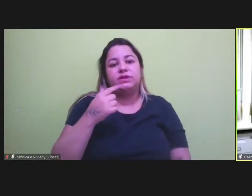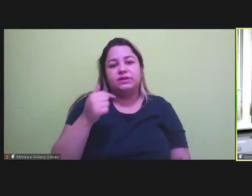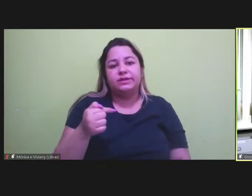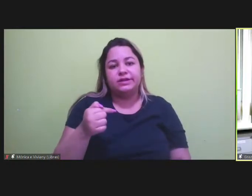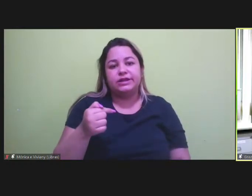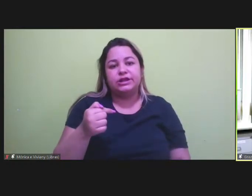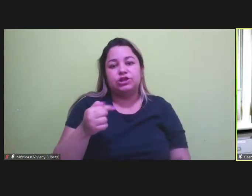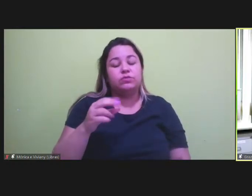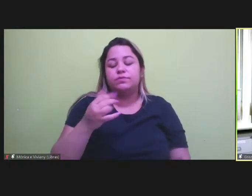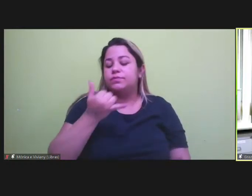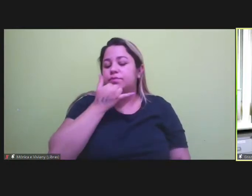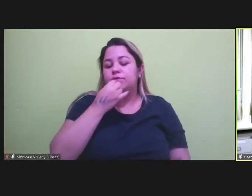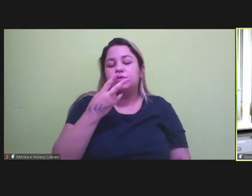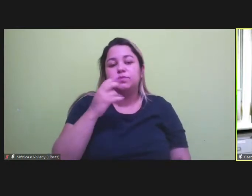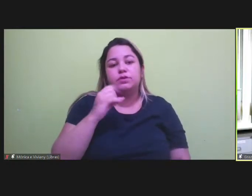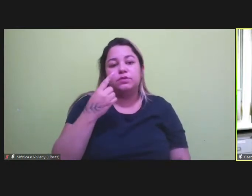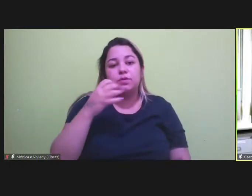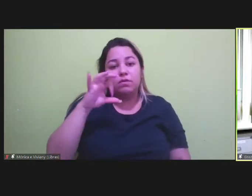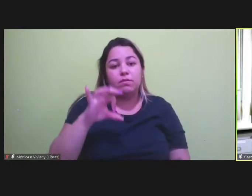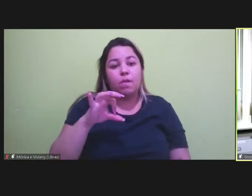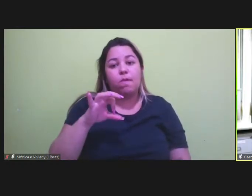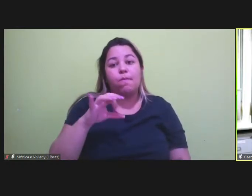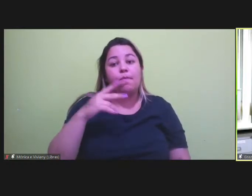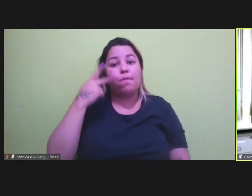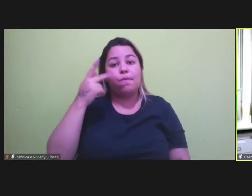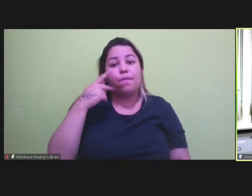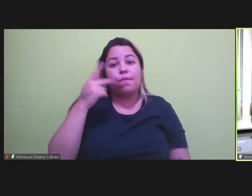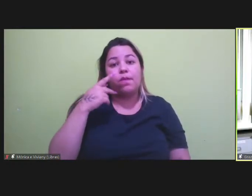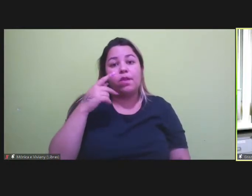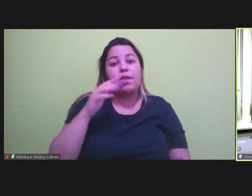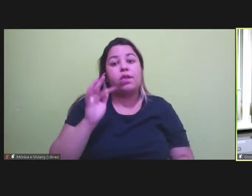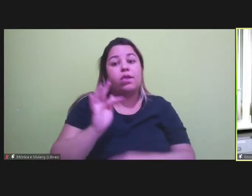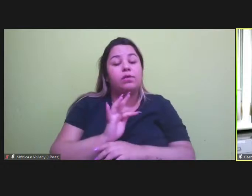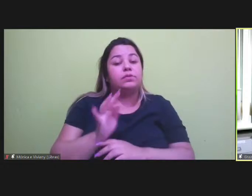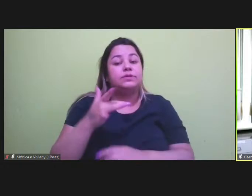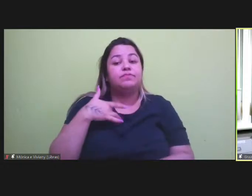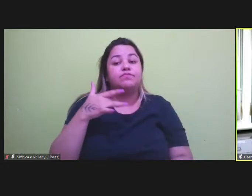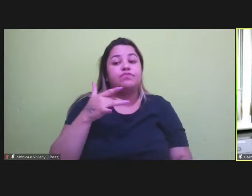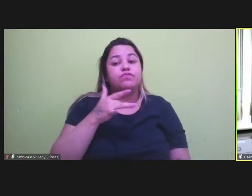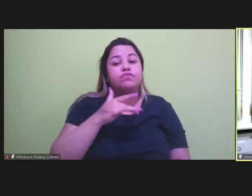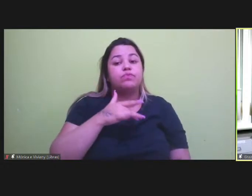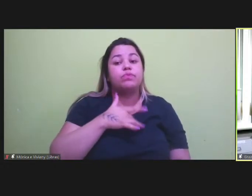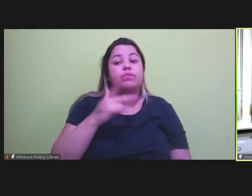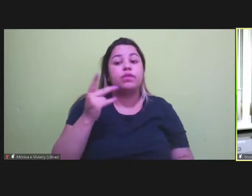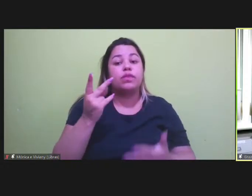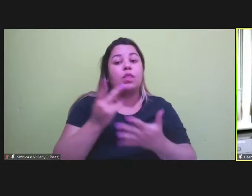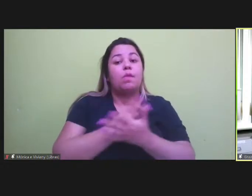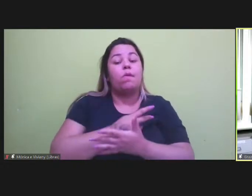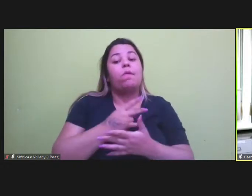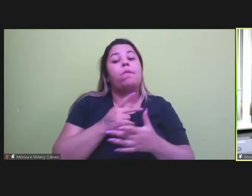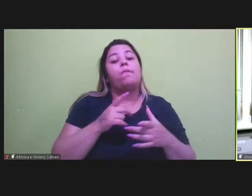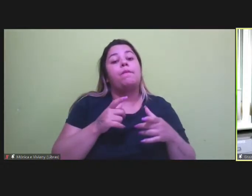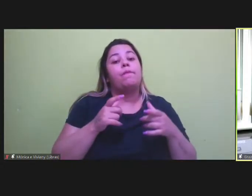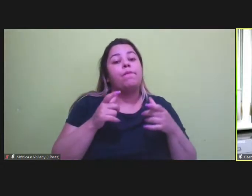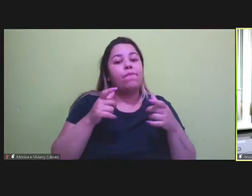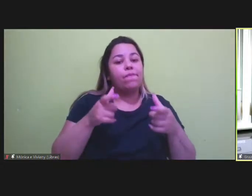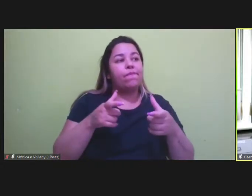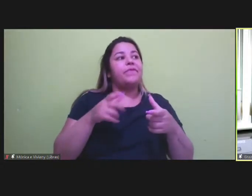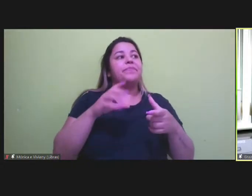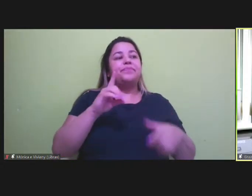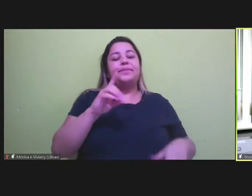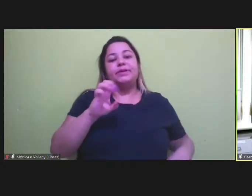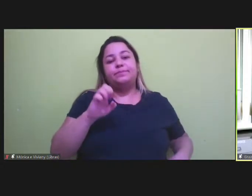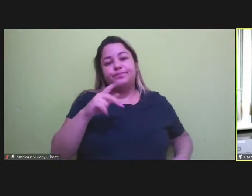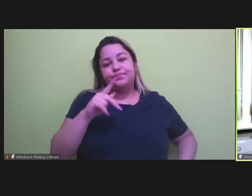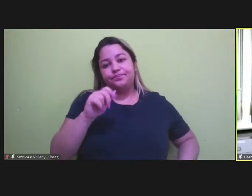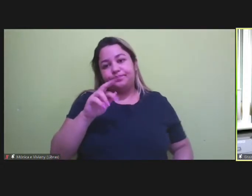Health Attention in 2019. So with this creation, the policy of health promotion comes for this